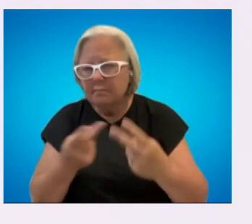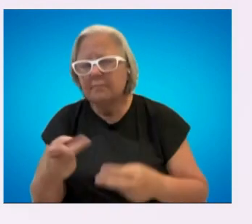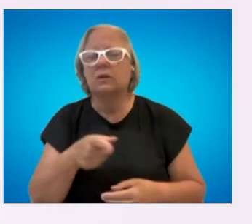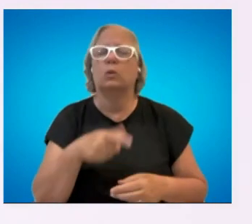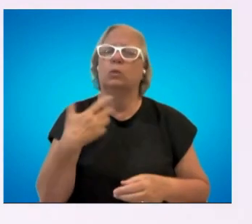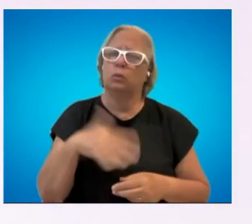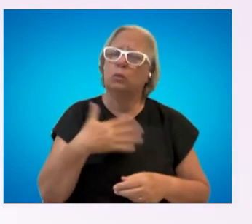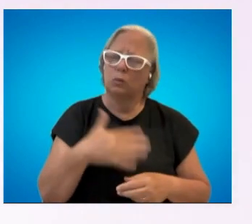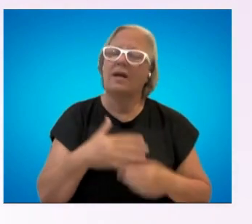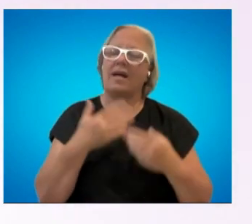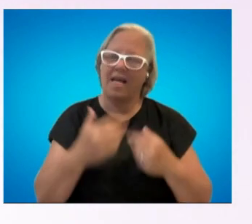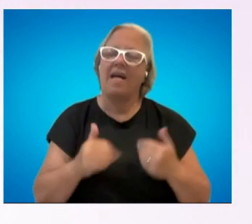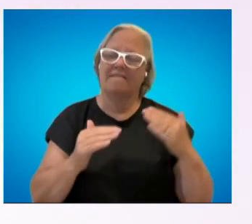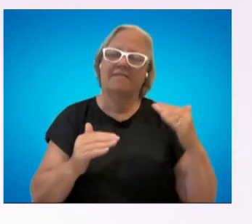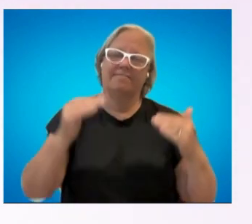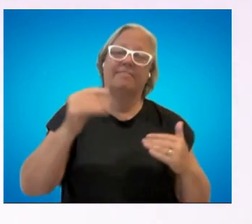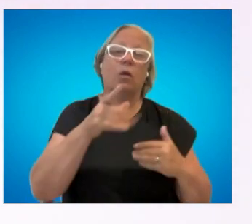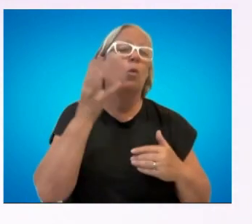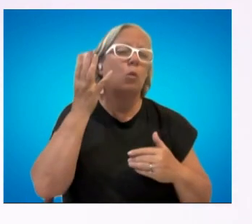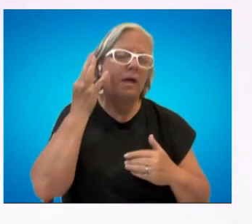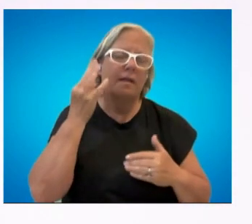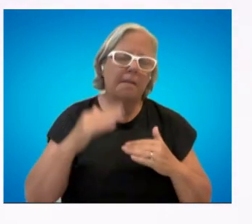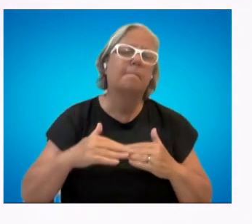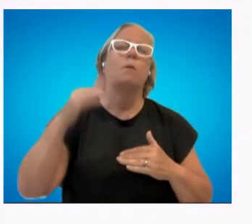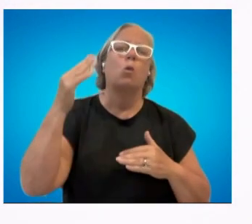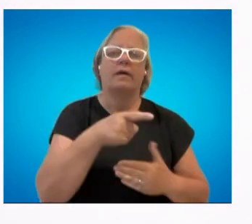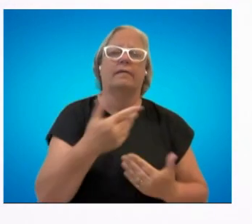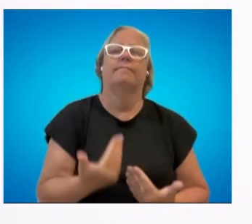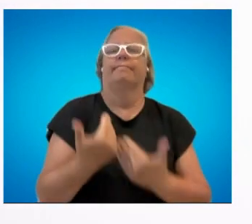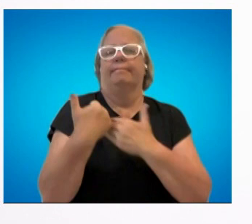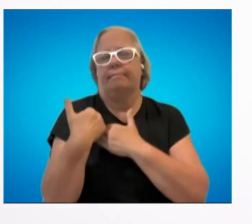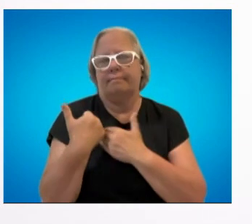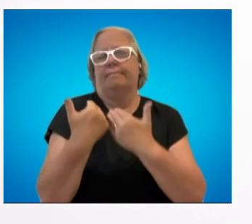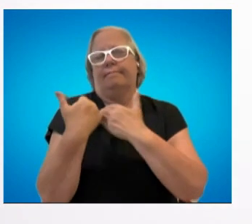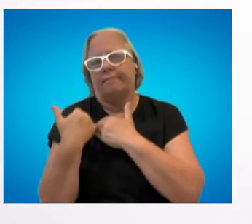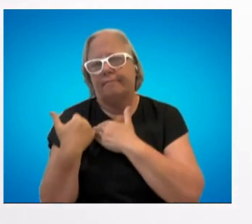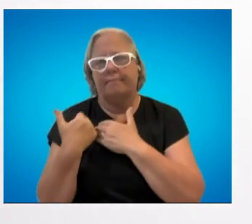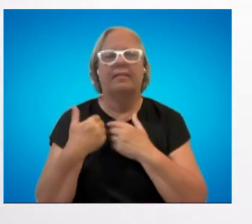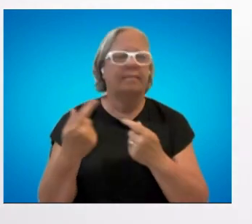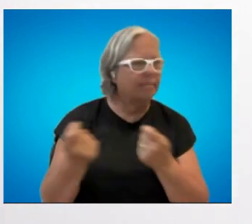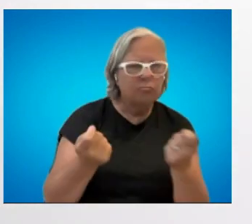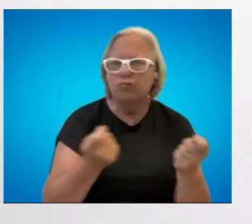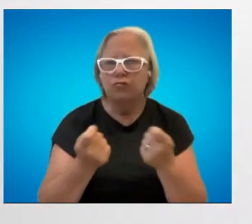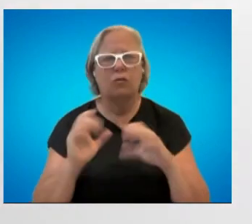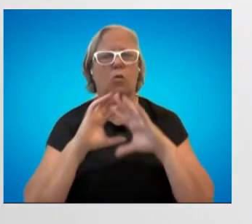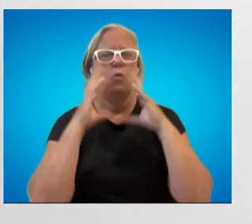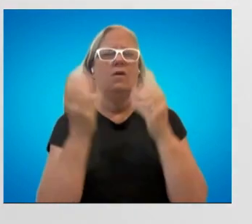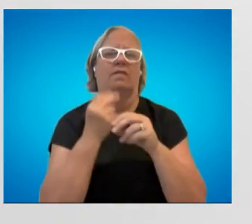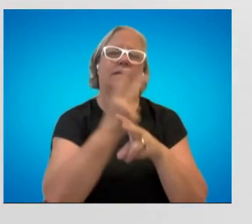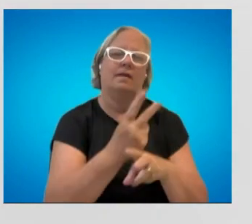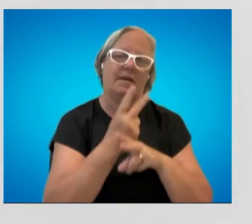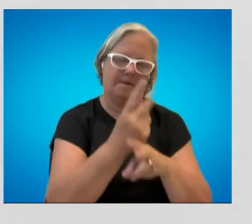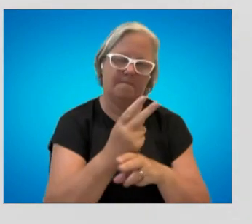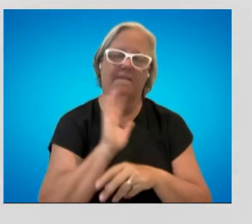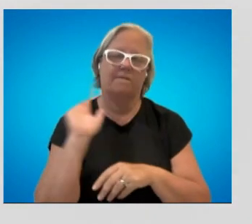women still take the biggest share of care responsibility in the families. However,